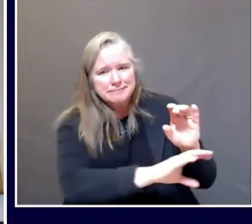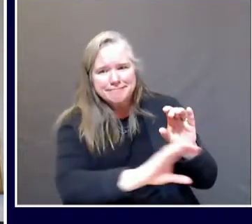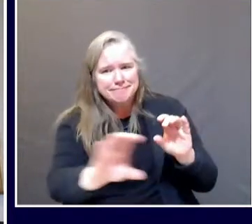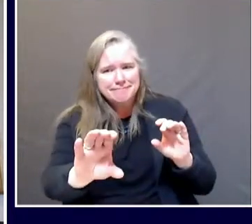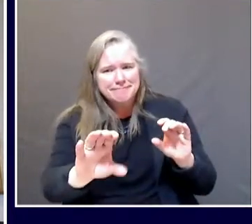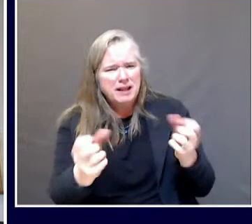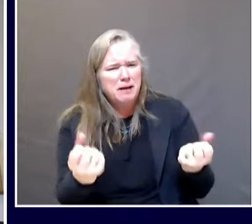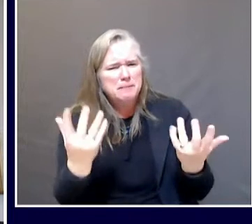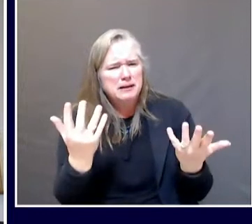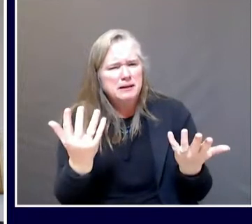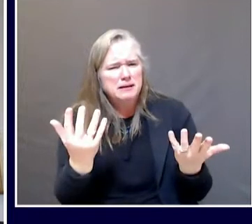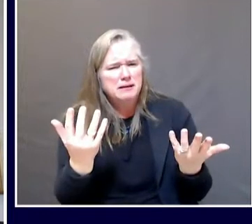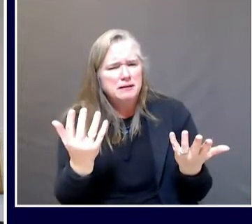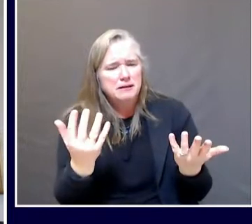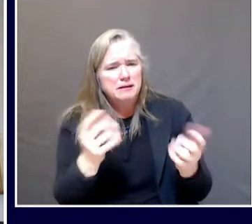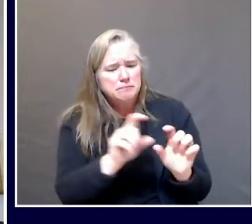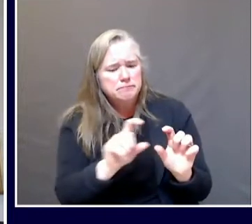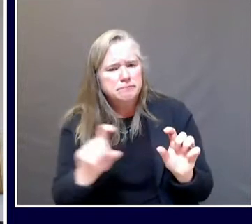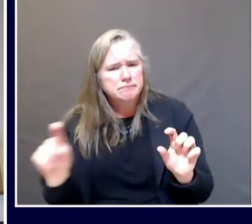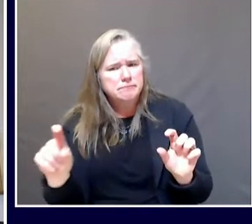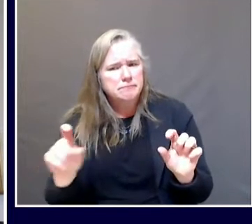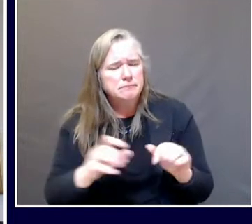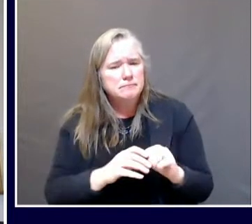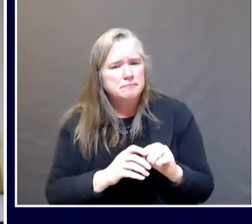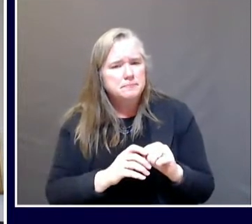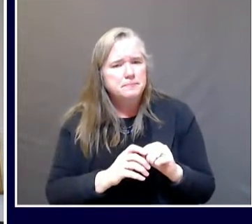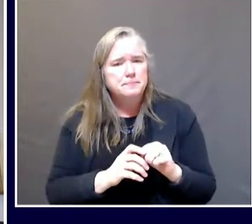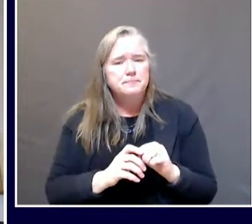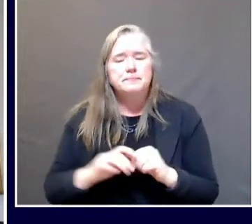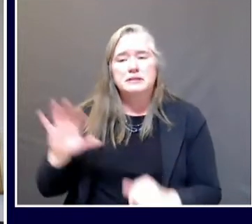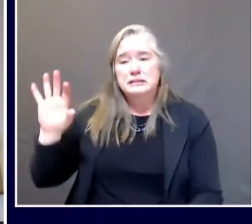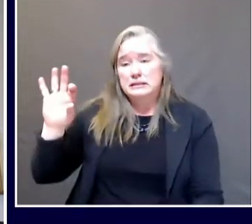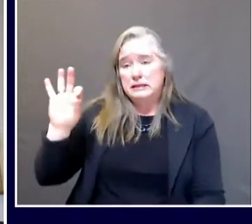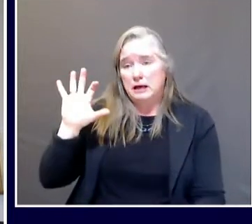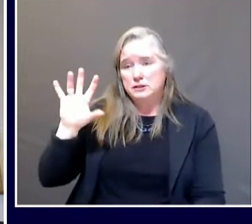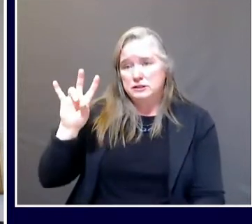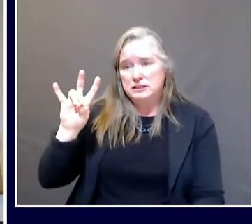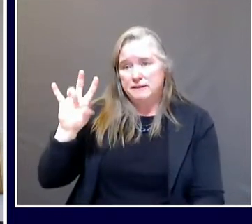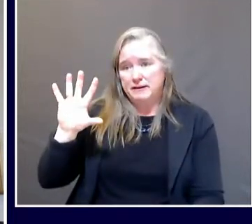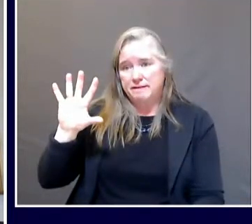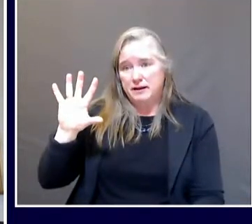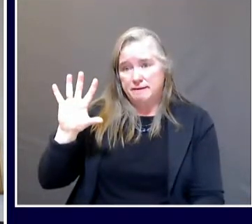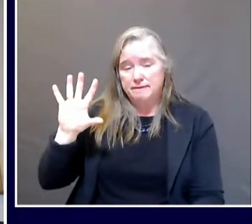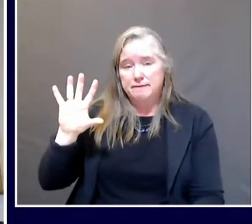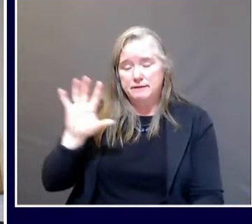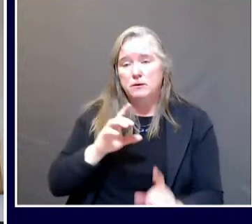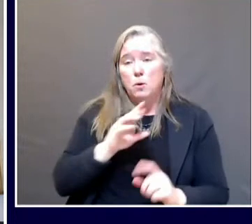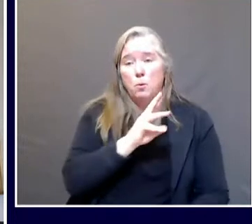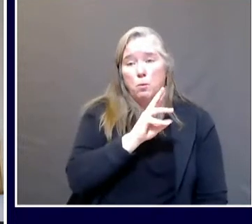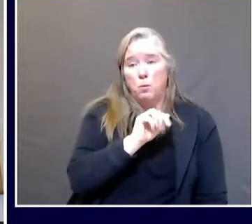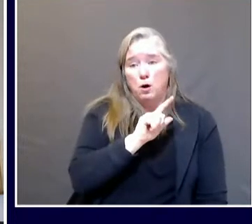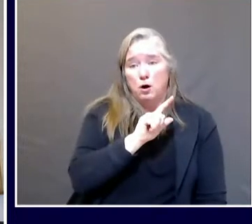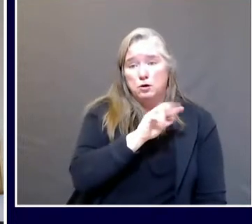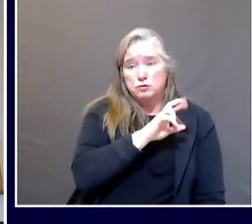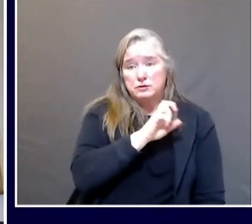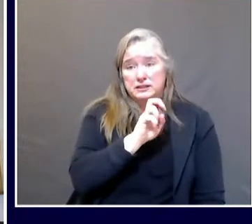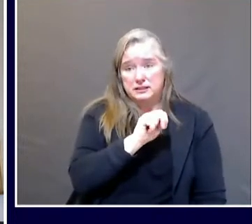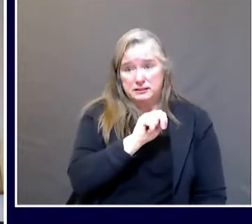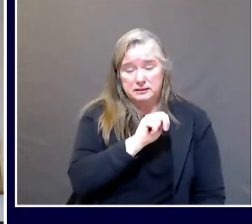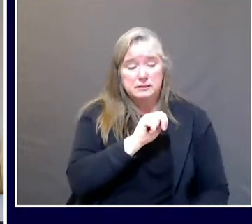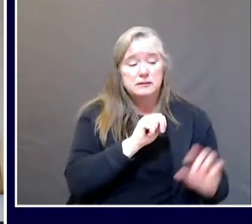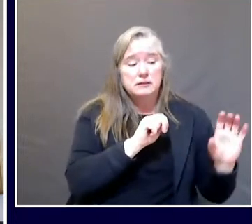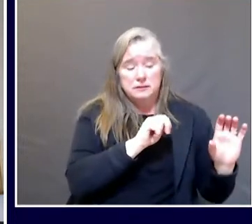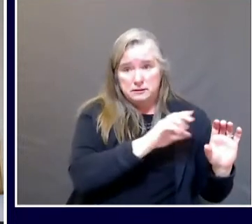assisted living facility that is that it's going to? It is 975 doses from Walgreens to an independent pharmacy